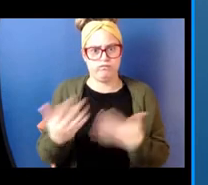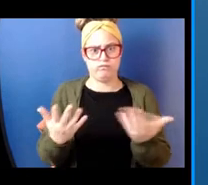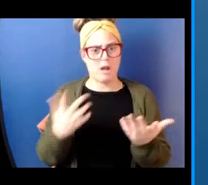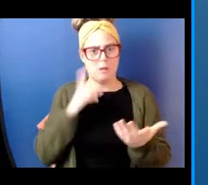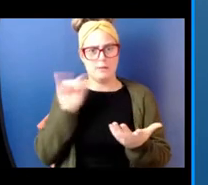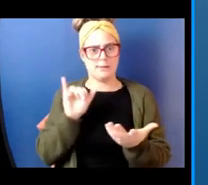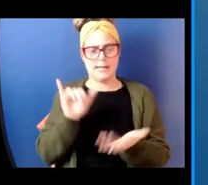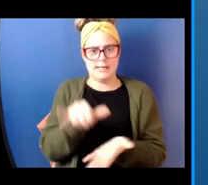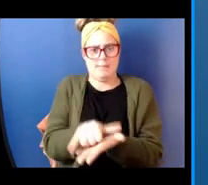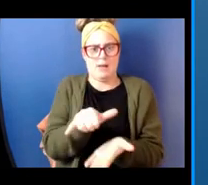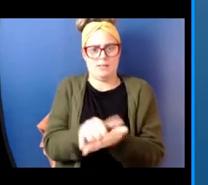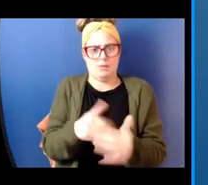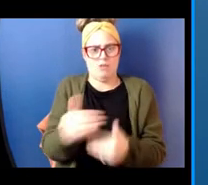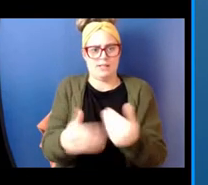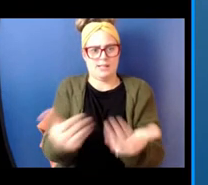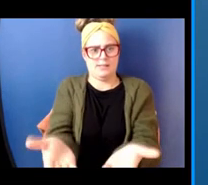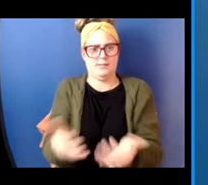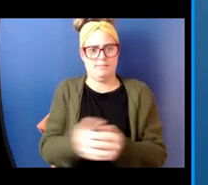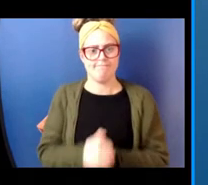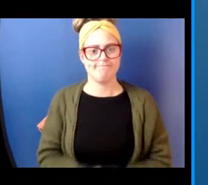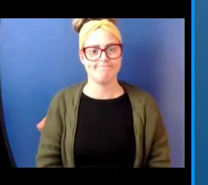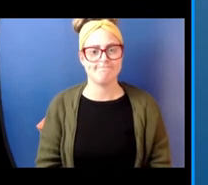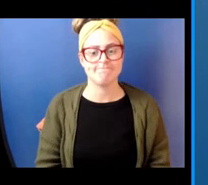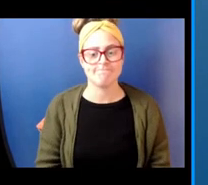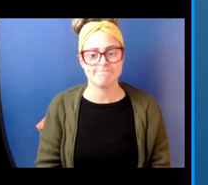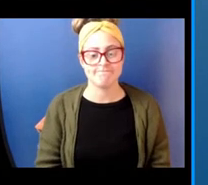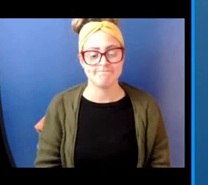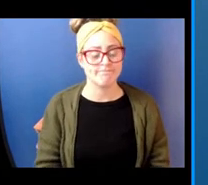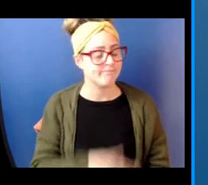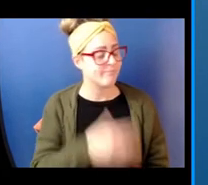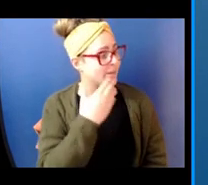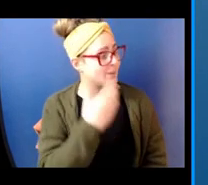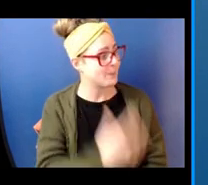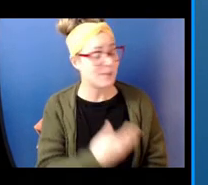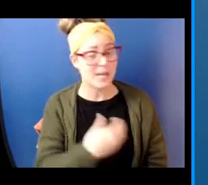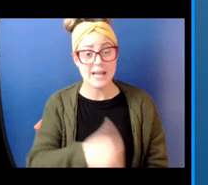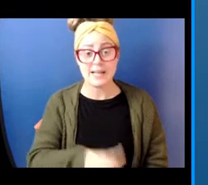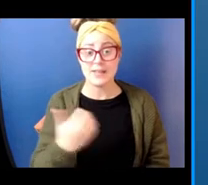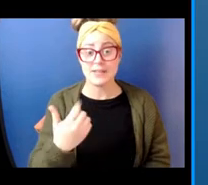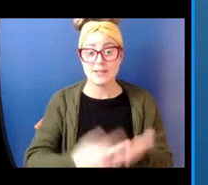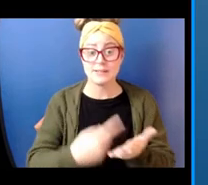process thank you thank you any other discussion